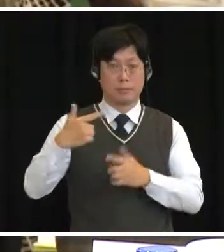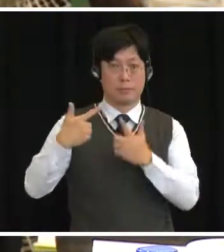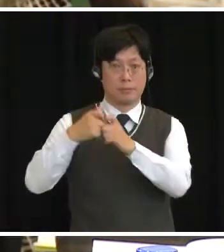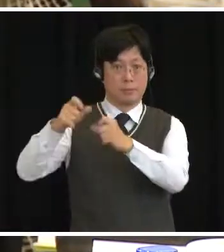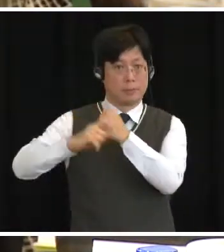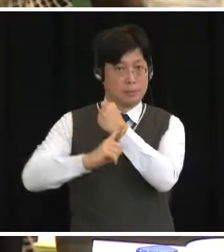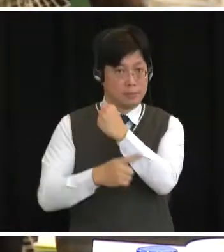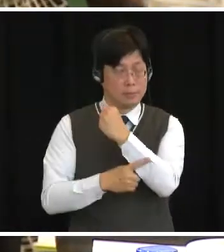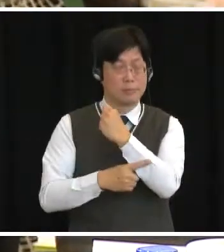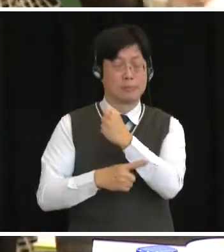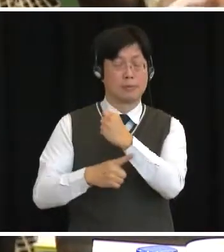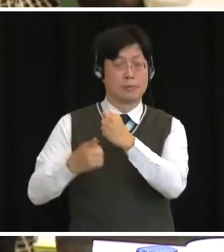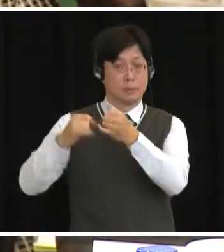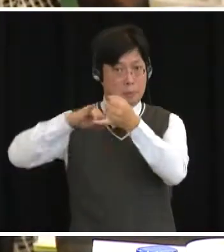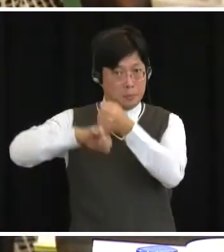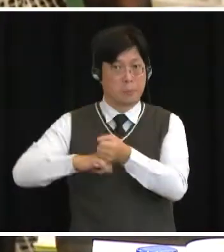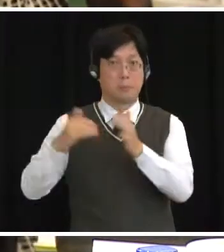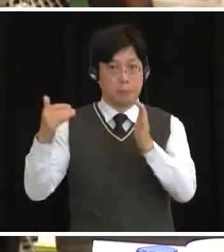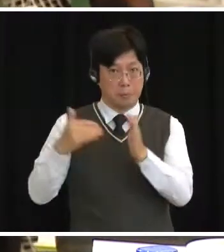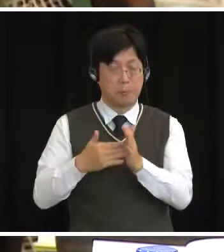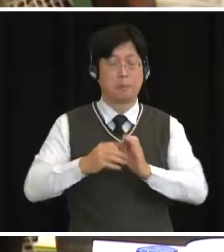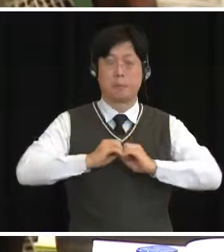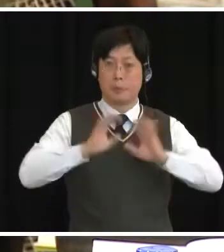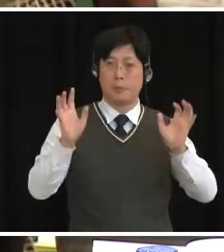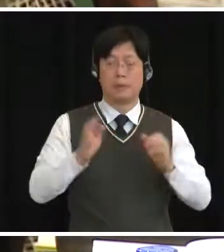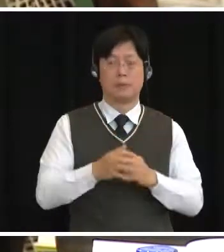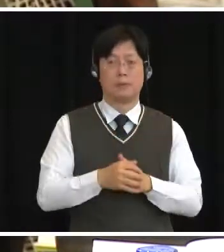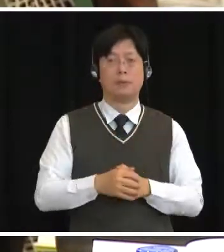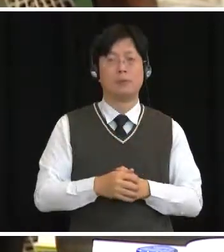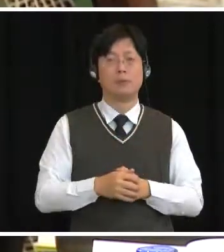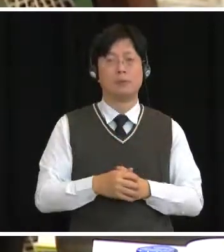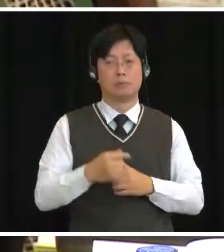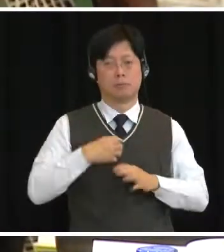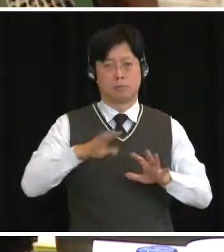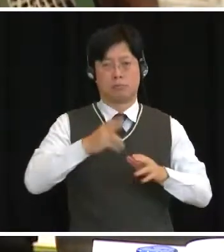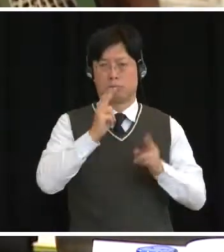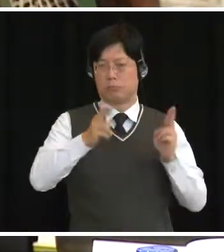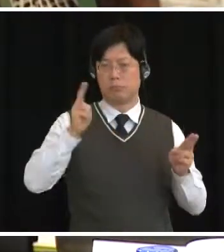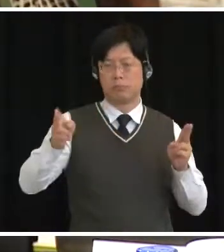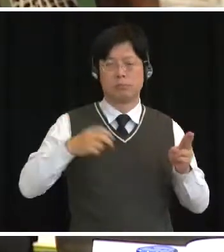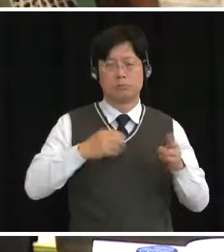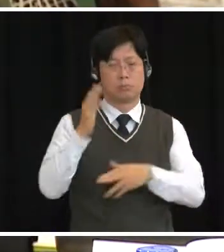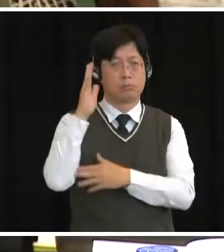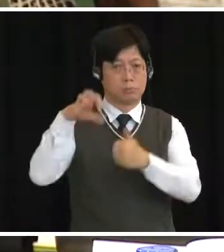So in the Implementation Act of CRC, well, after it is concluded,